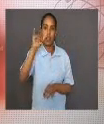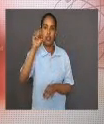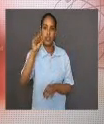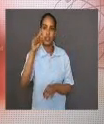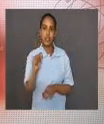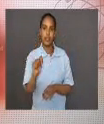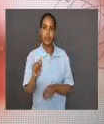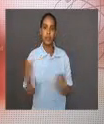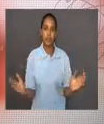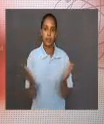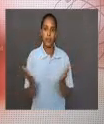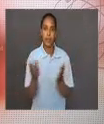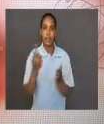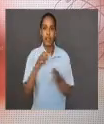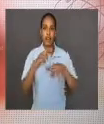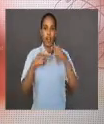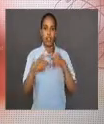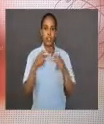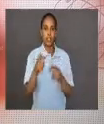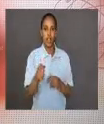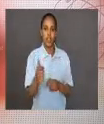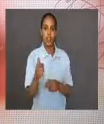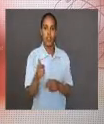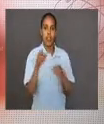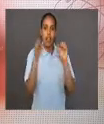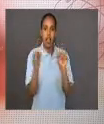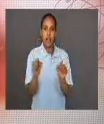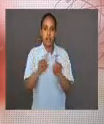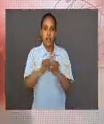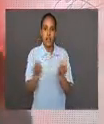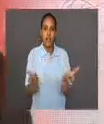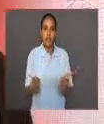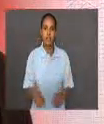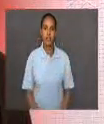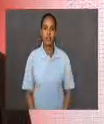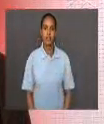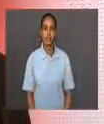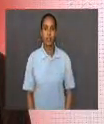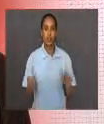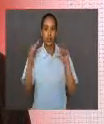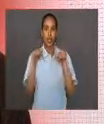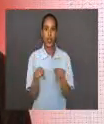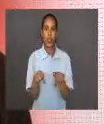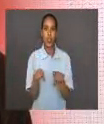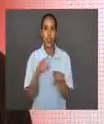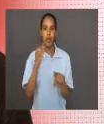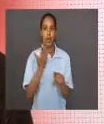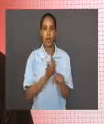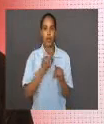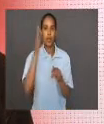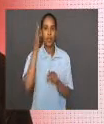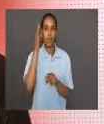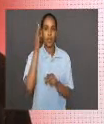catalyst, the reaction rate can vary. Today, we